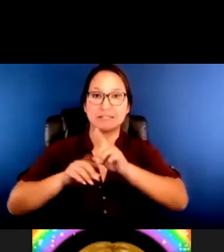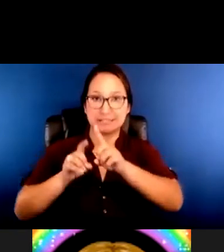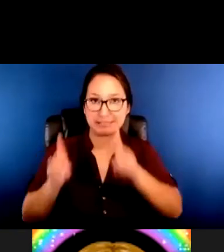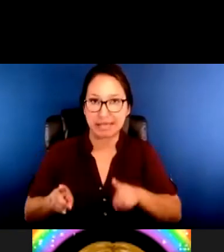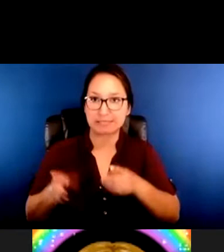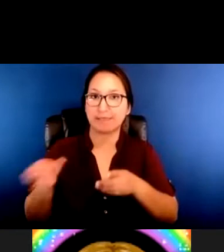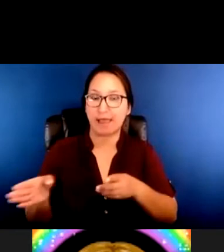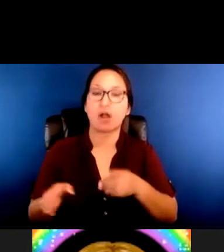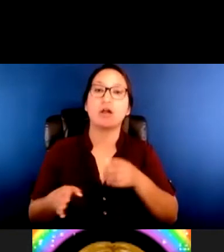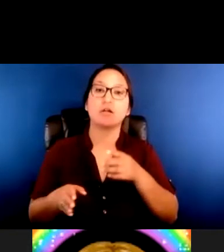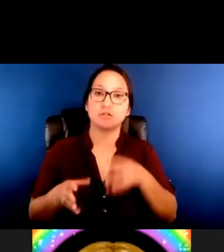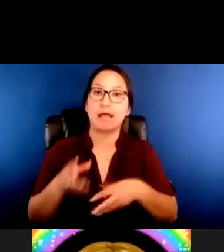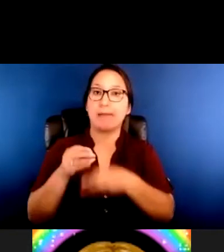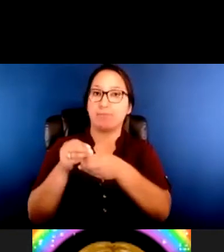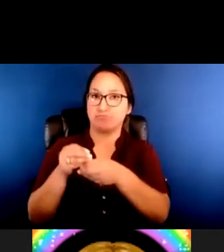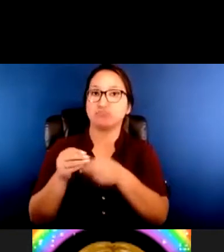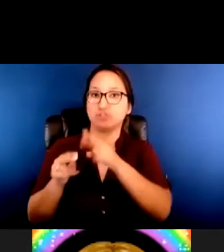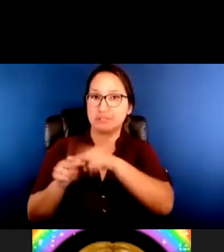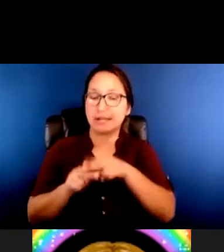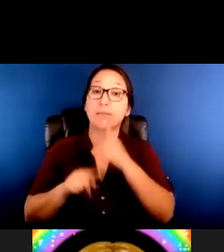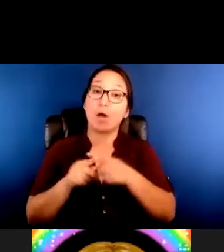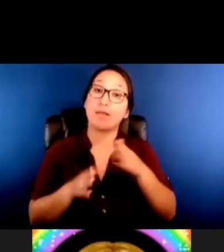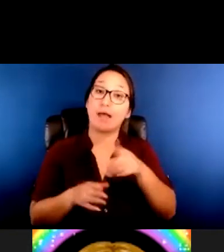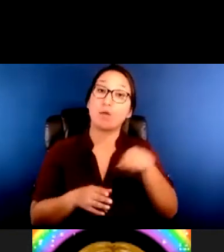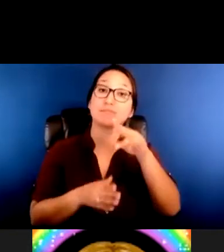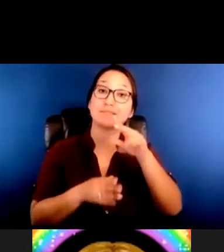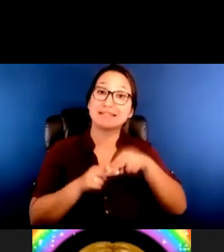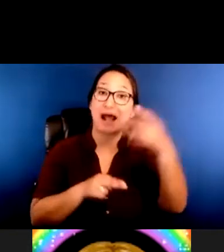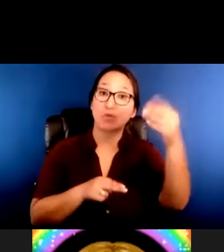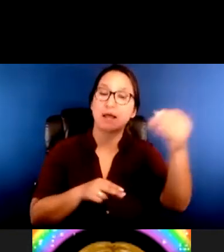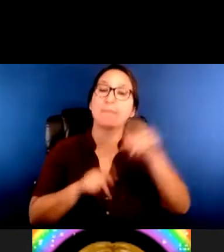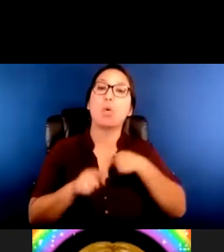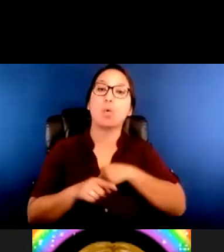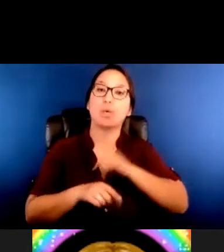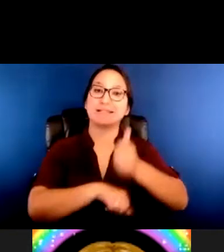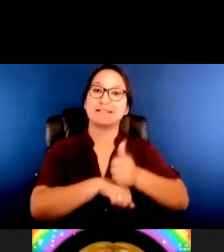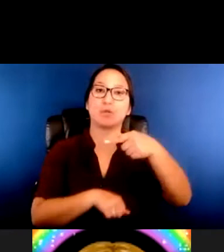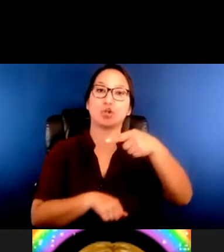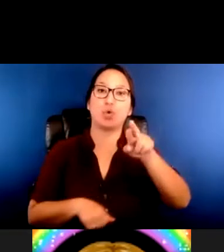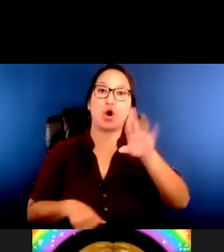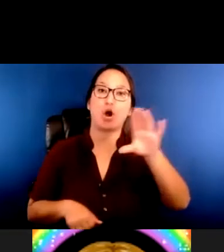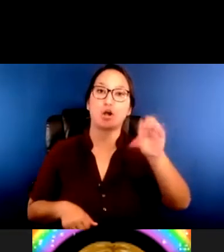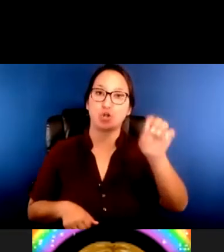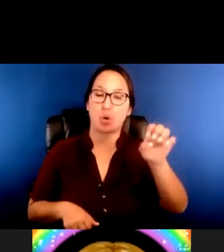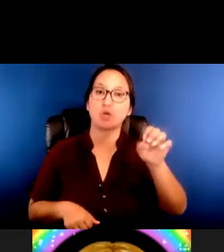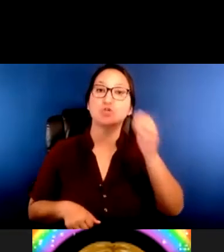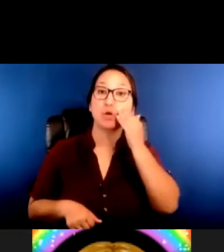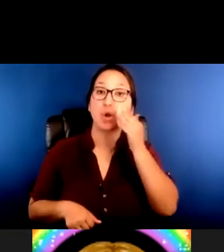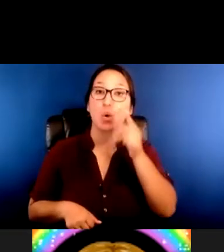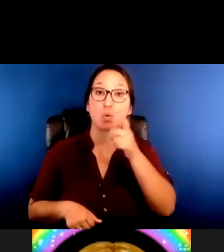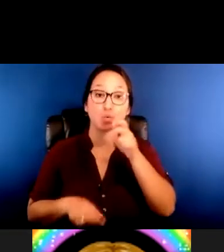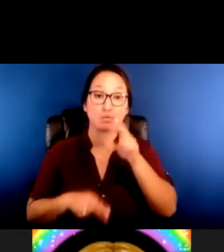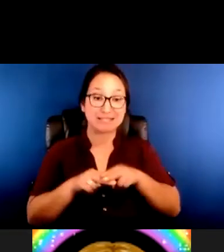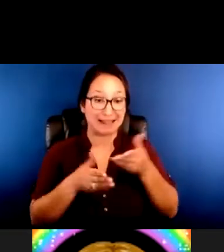outside, but we put up QR codes so that we know who students are sitting with and who they're around and what table they are at during